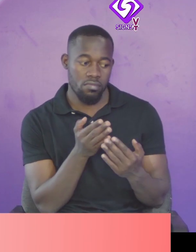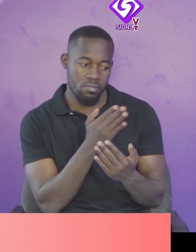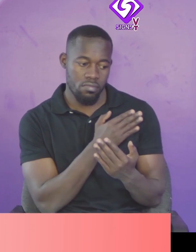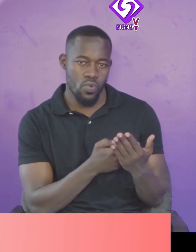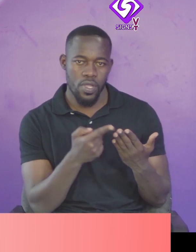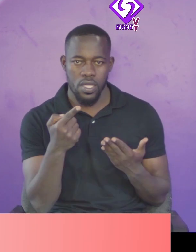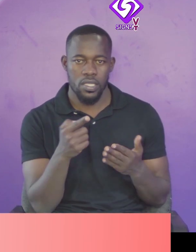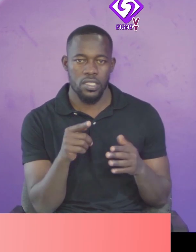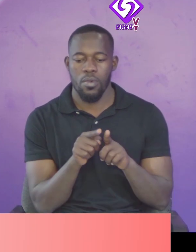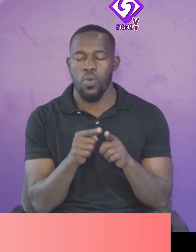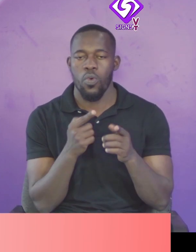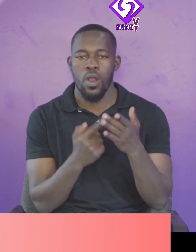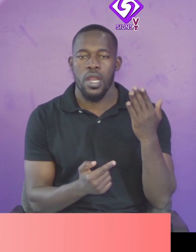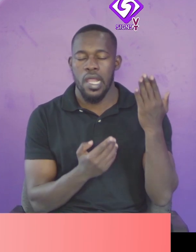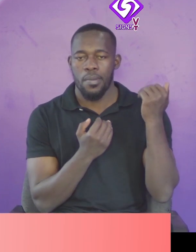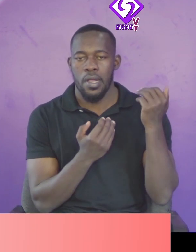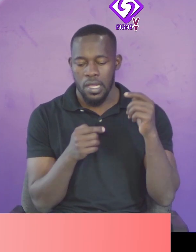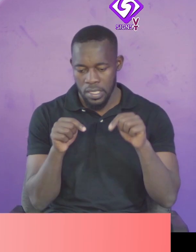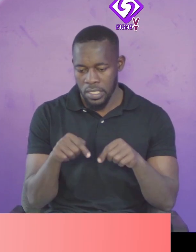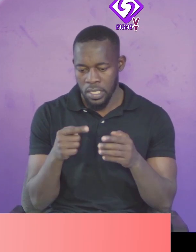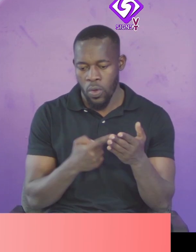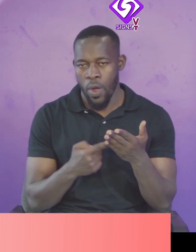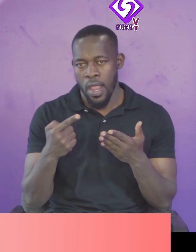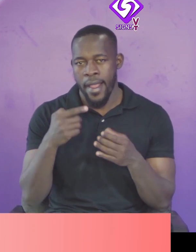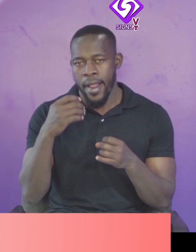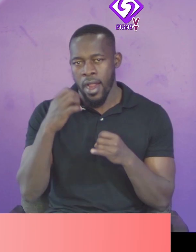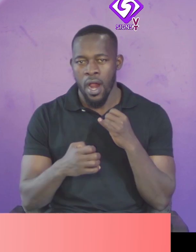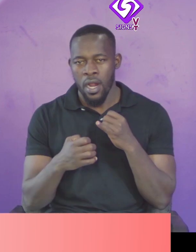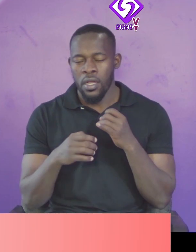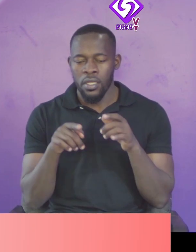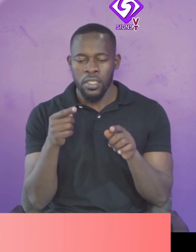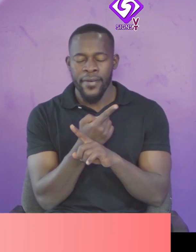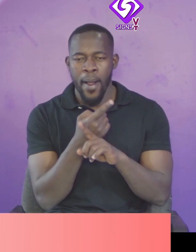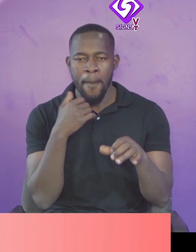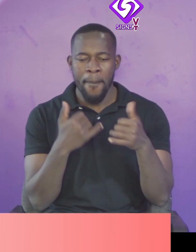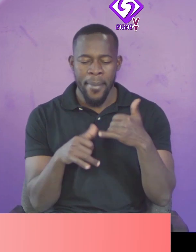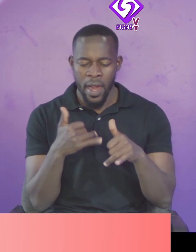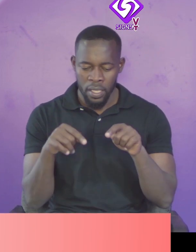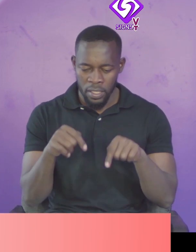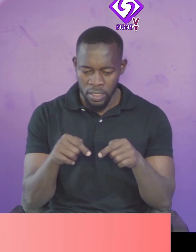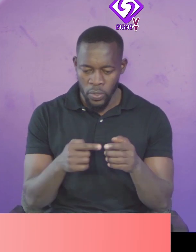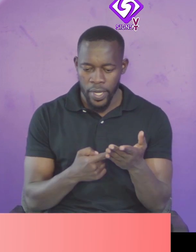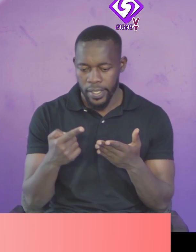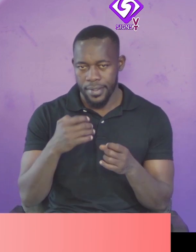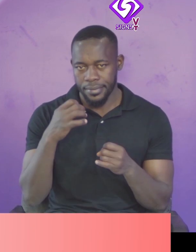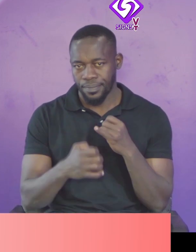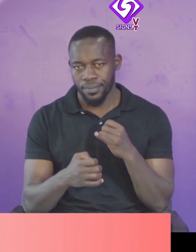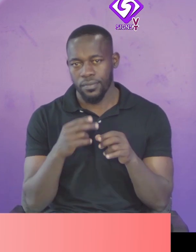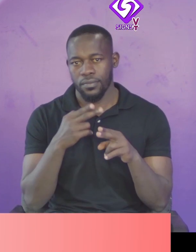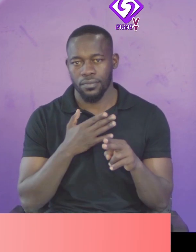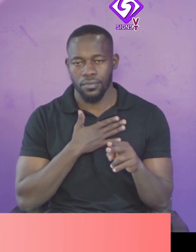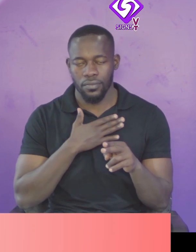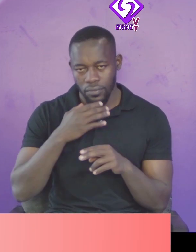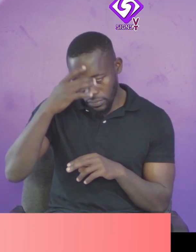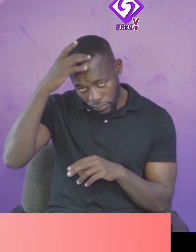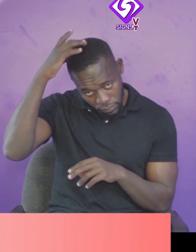and what we are expecting in terms of fixtures in this weekend. My name is Chris Mololo.